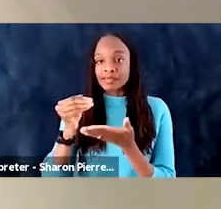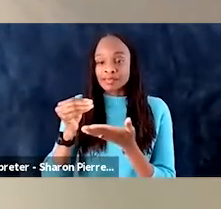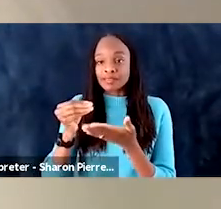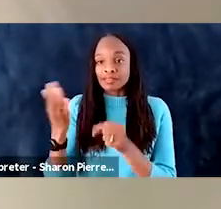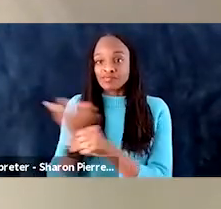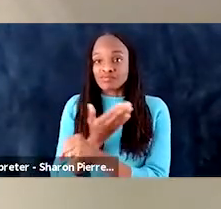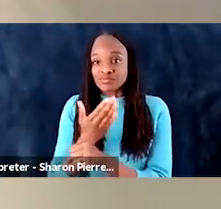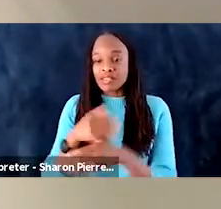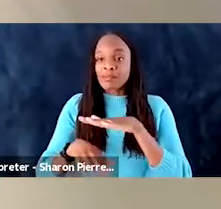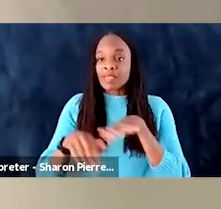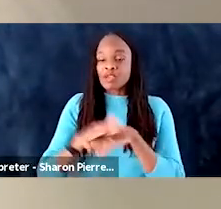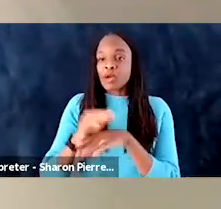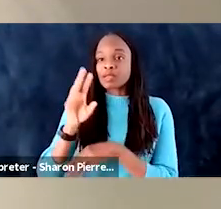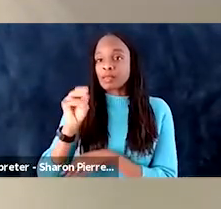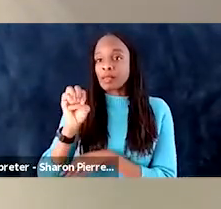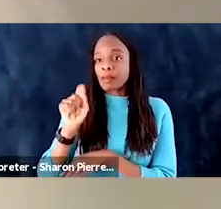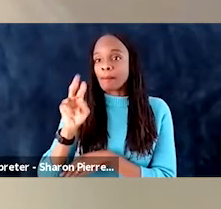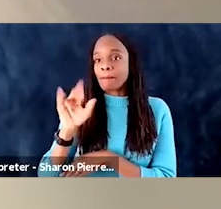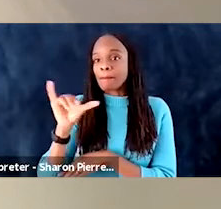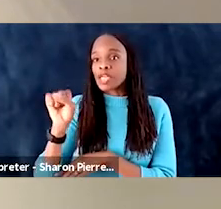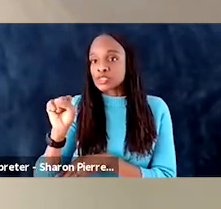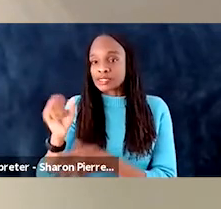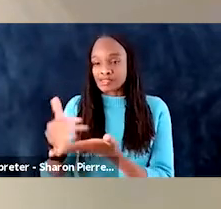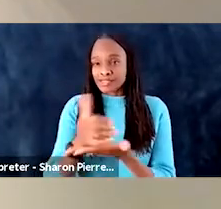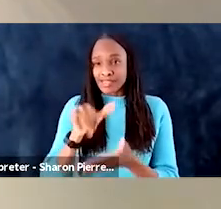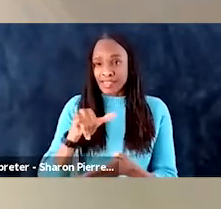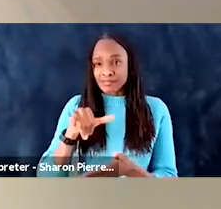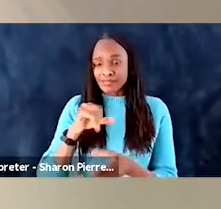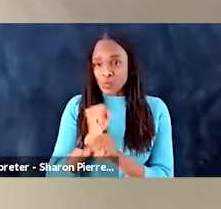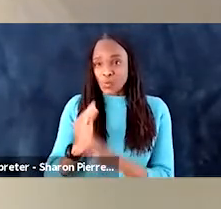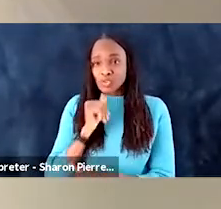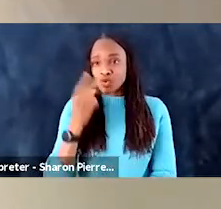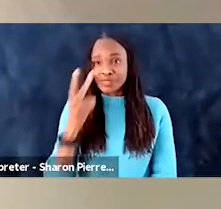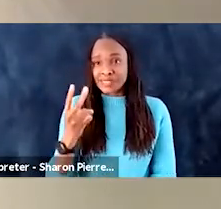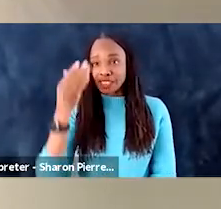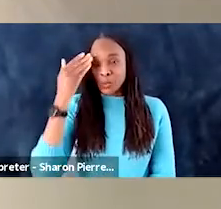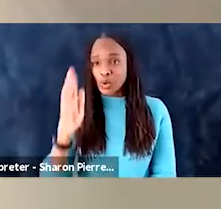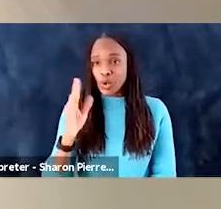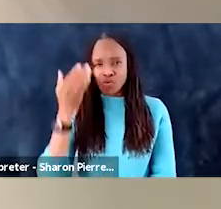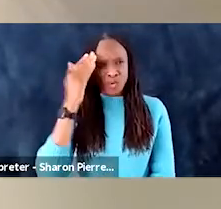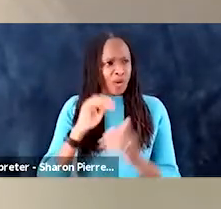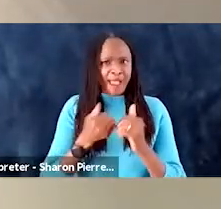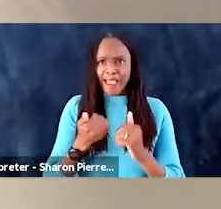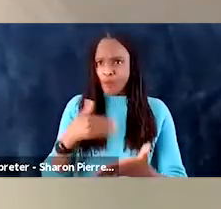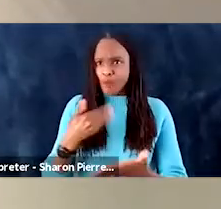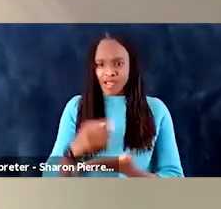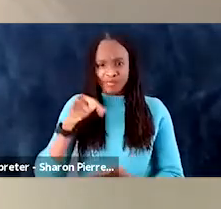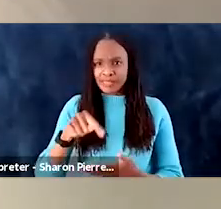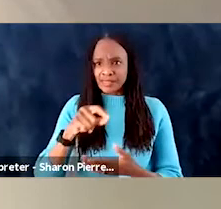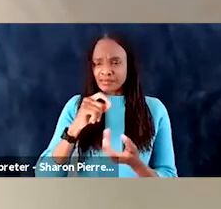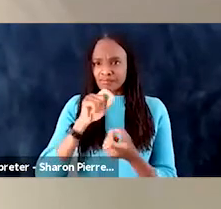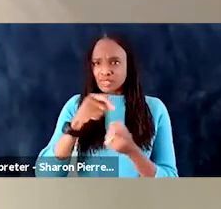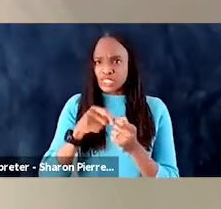on metrics collected that workers often don't see, and they don't know how they arrived at this particular